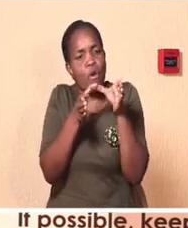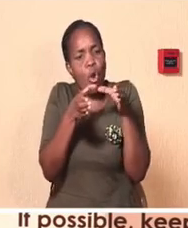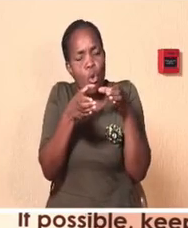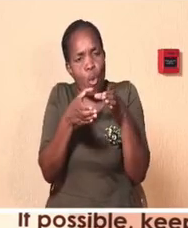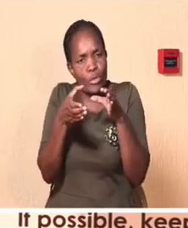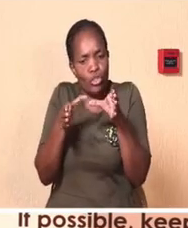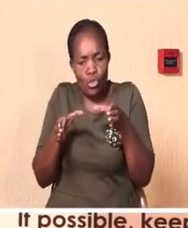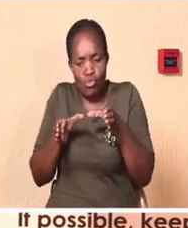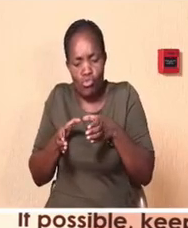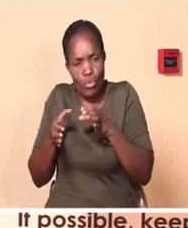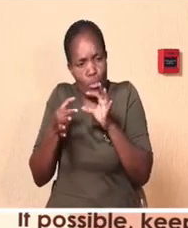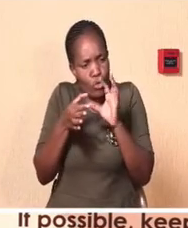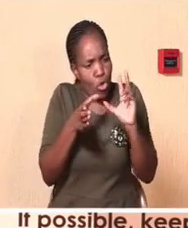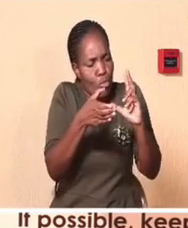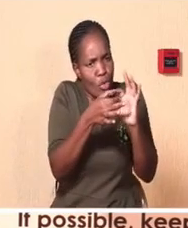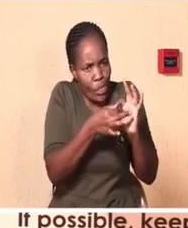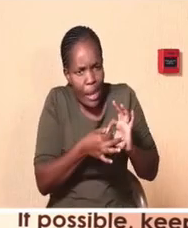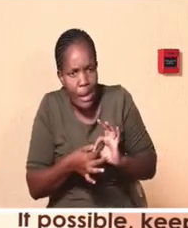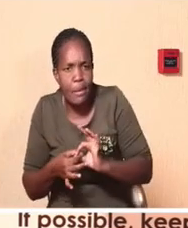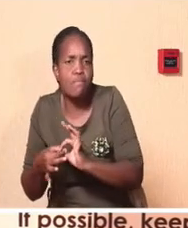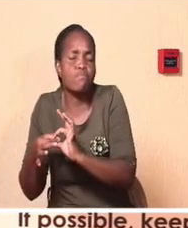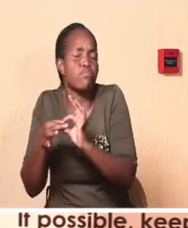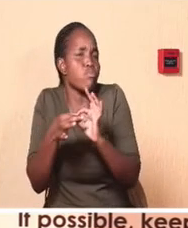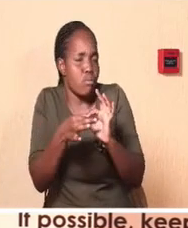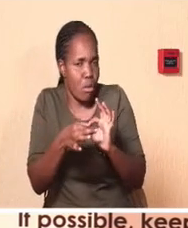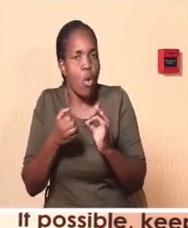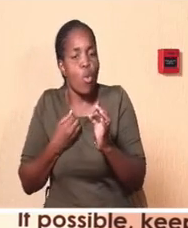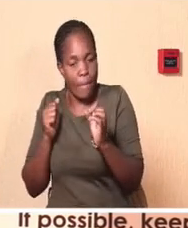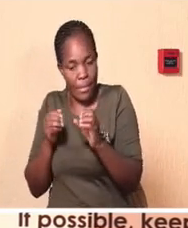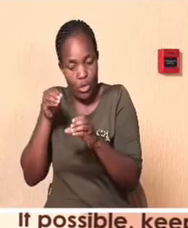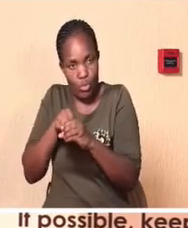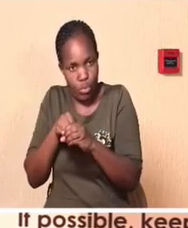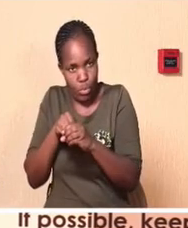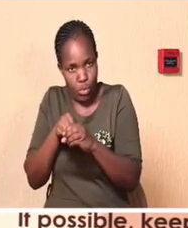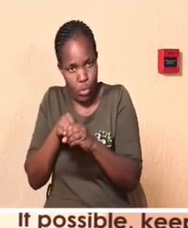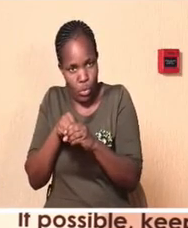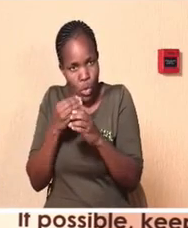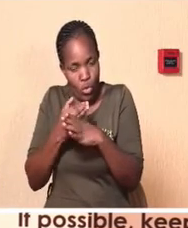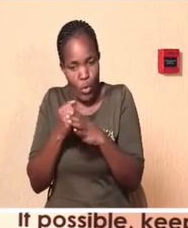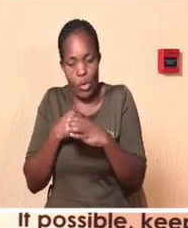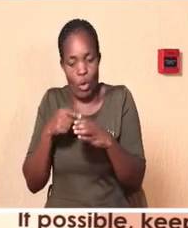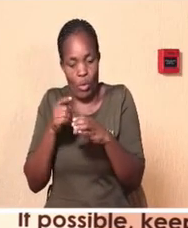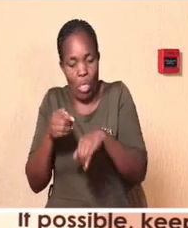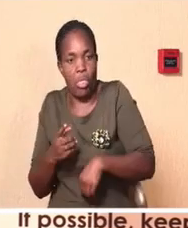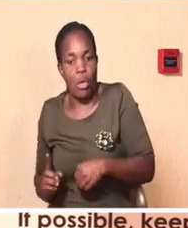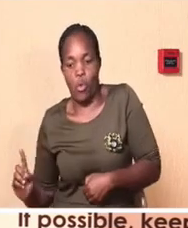are working, and we should make use of them rather than we do something and we give to